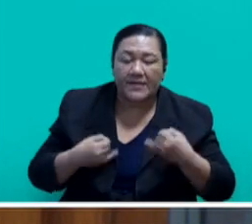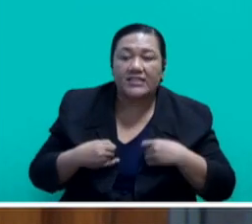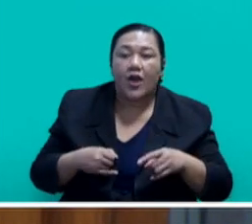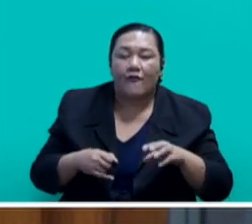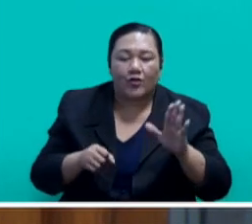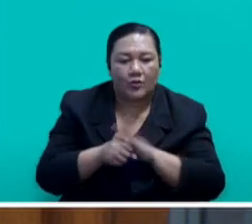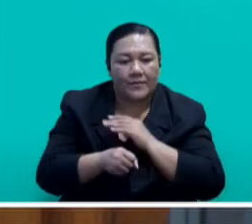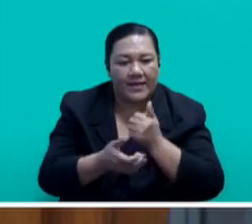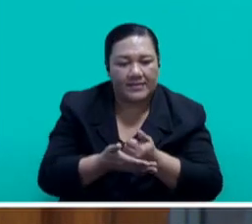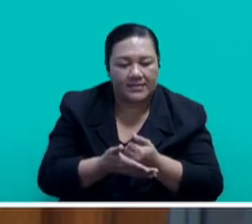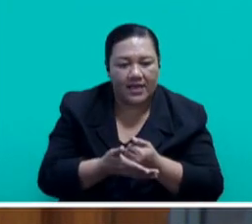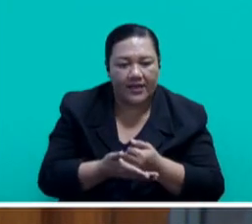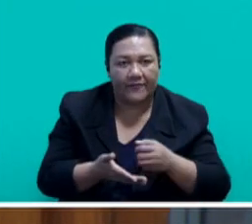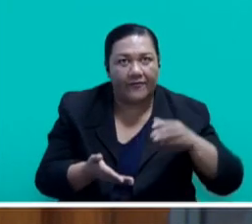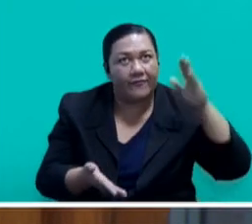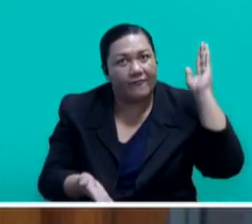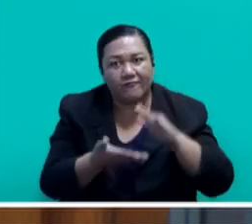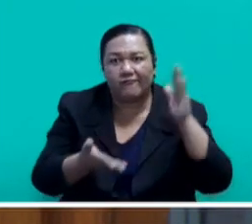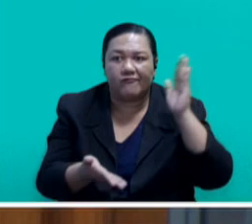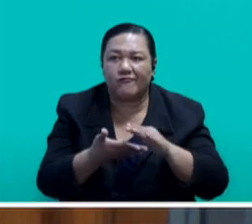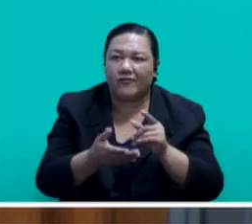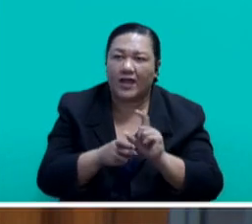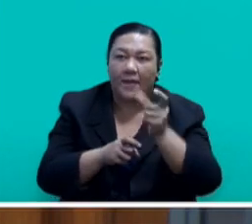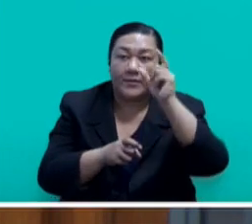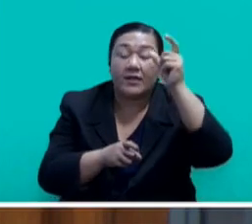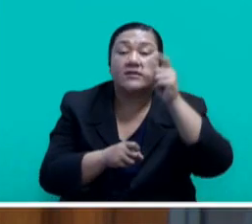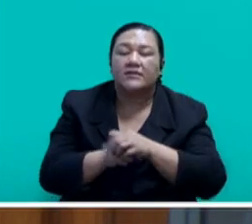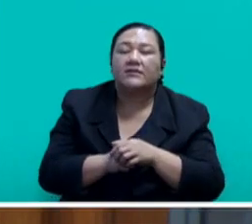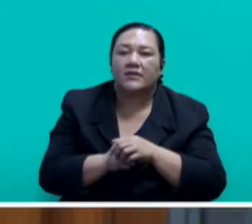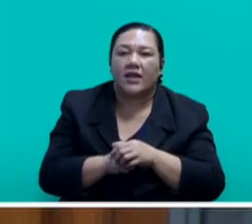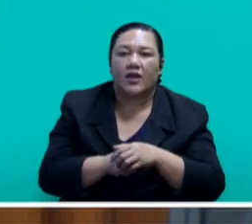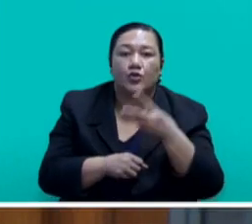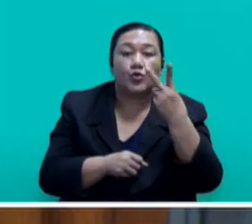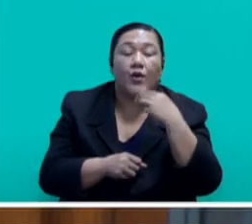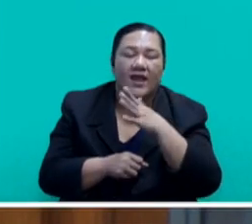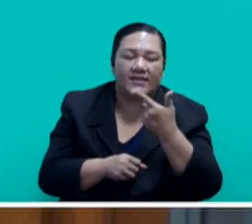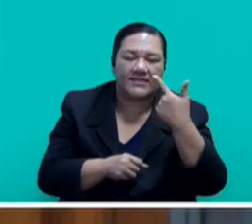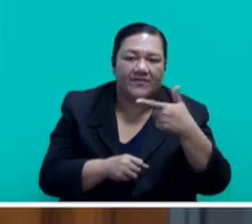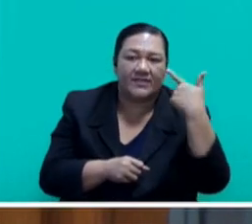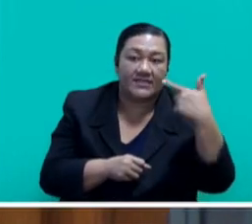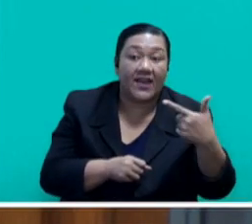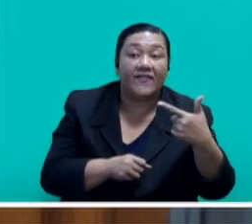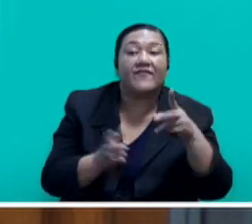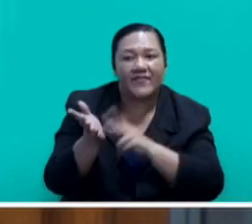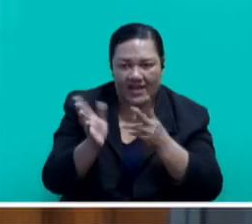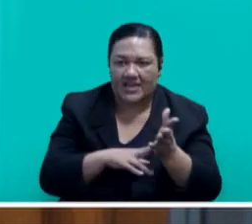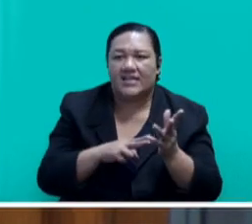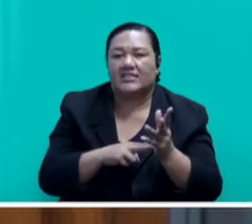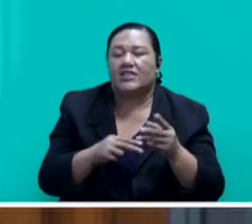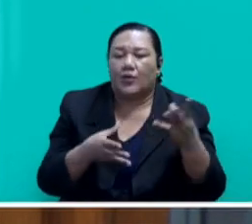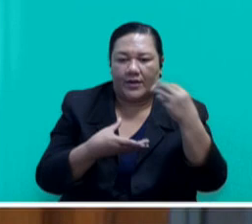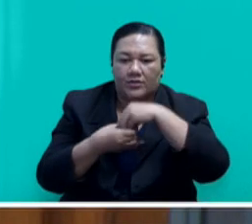reduction program in 2 districts of 177 villages. Mr. Speaker, sir, the